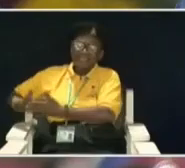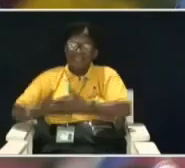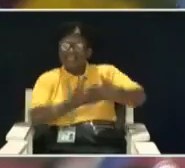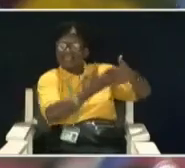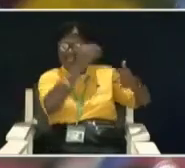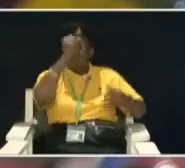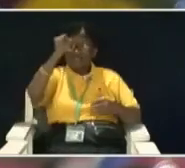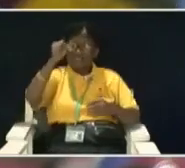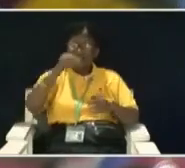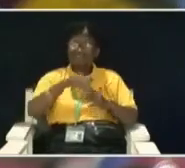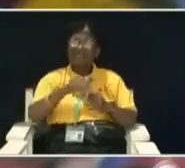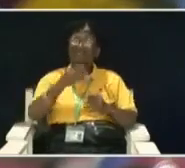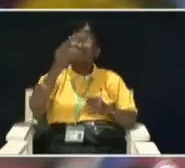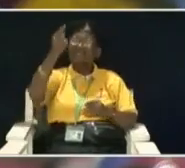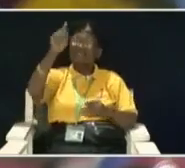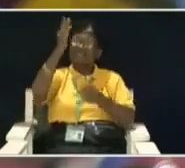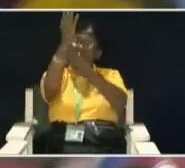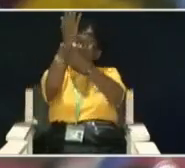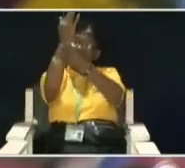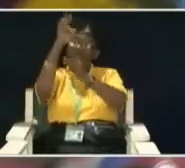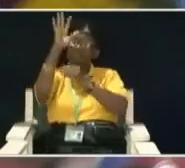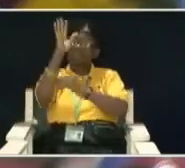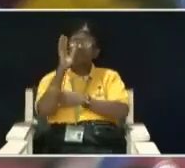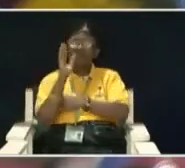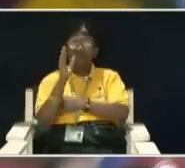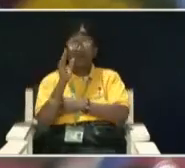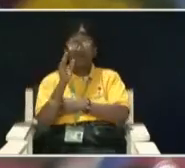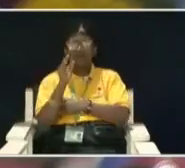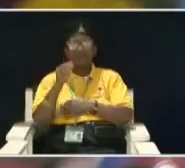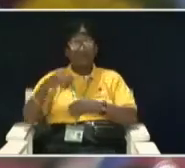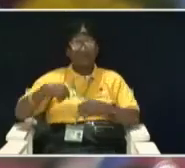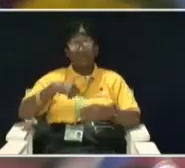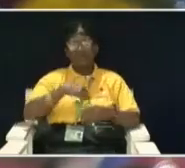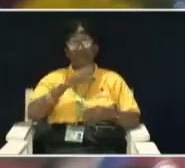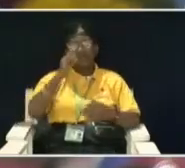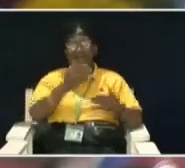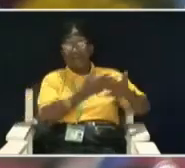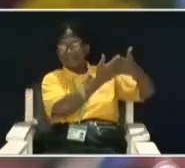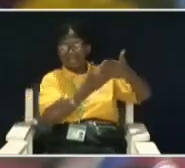We are babies in the hand of the one who is older than the mountains.